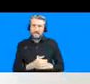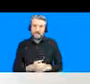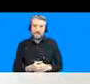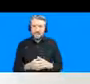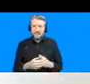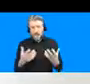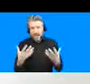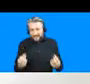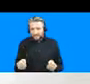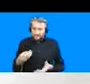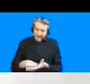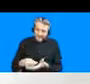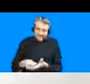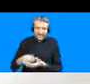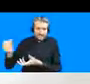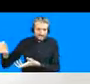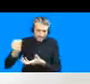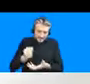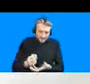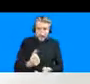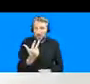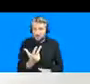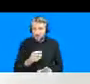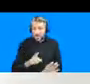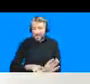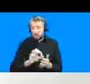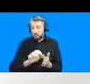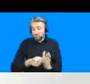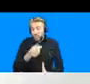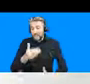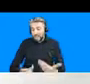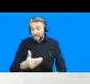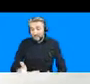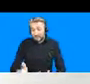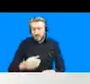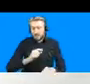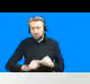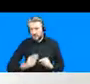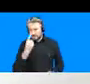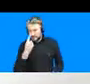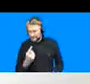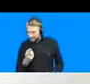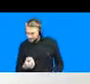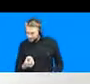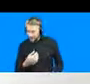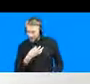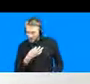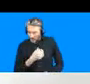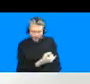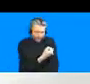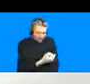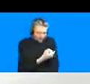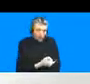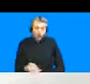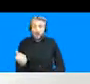this is a three-year project that um that tries to understand vulnerability through the lens of heat and i am working with